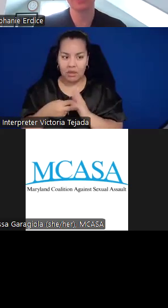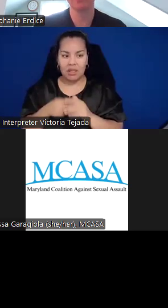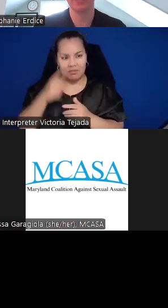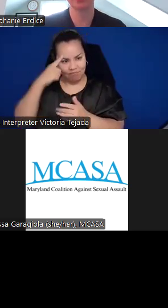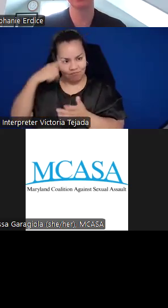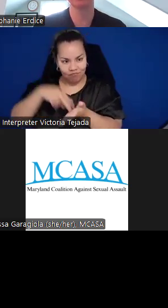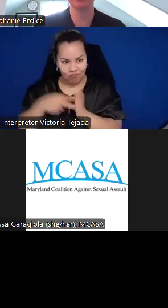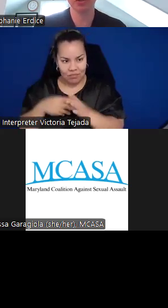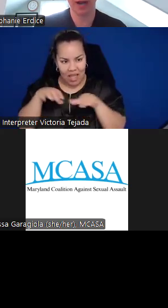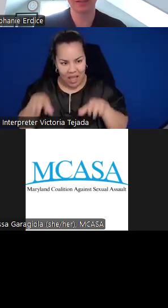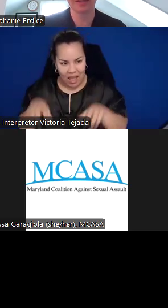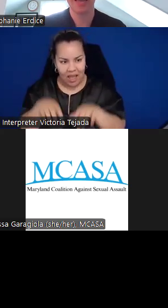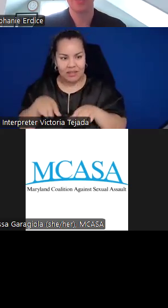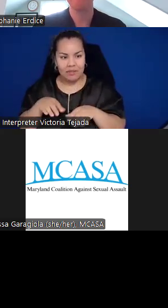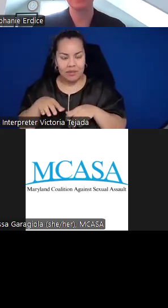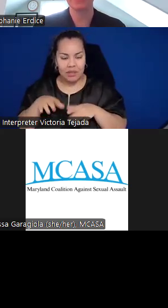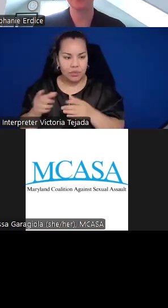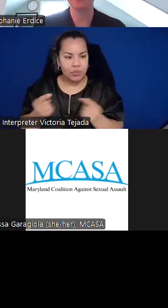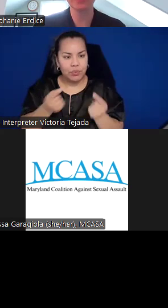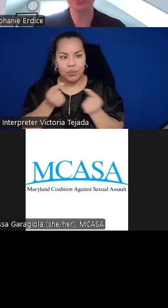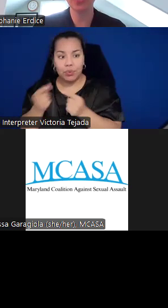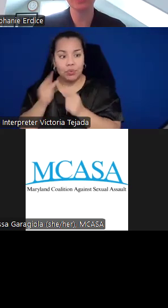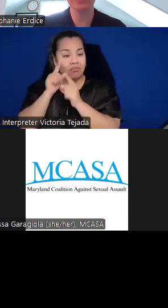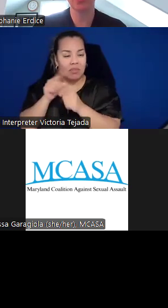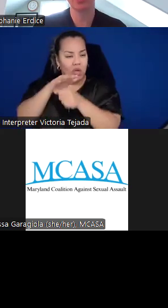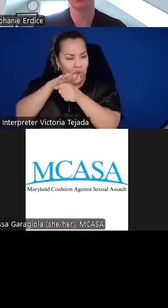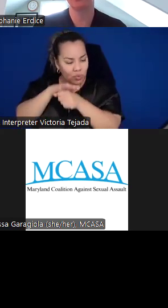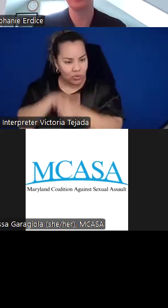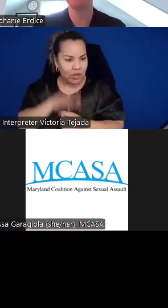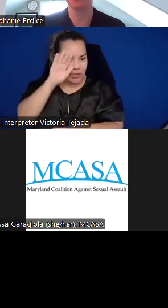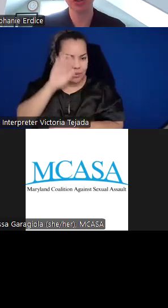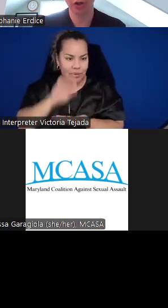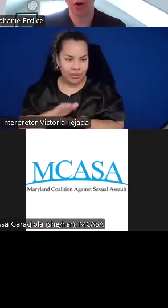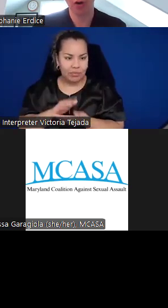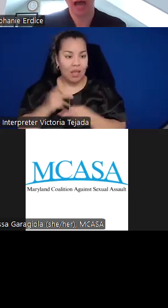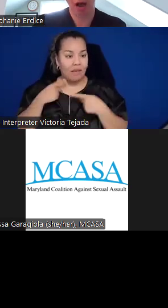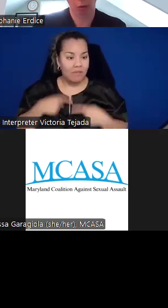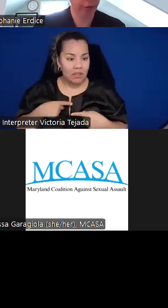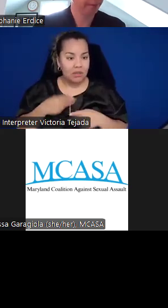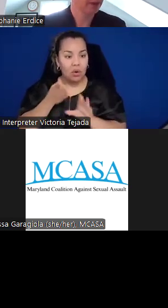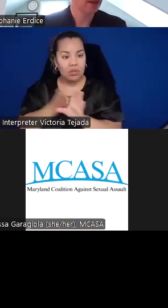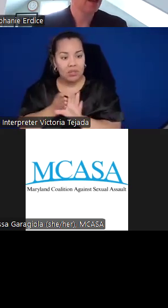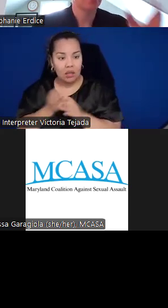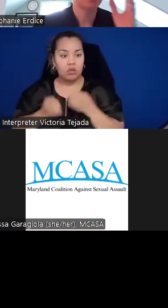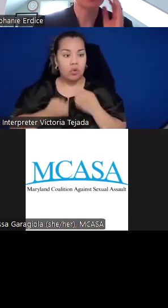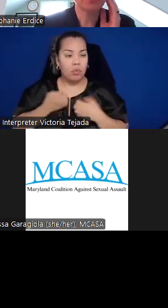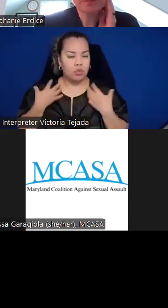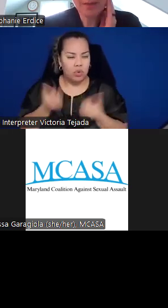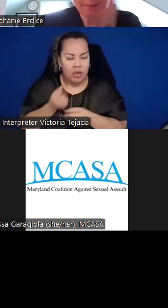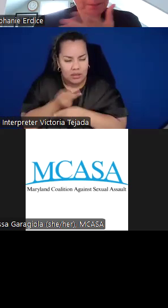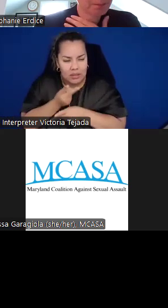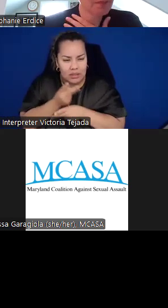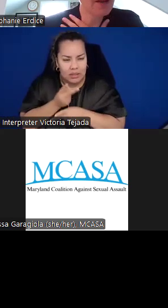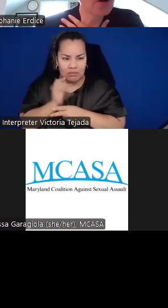and practice meant to reduce stress, maintain physical, psychological, and emotional health.